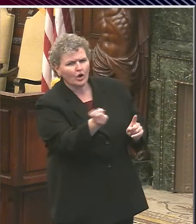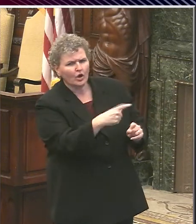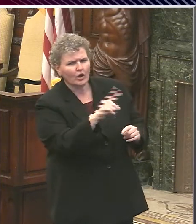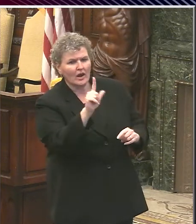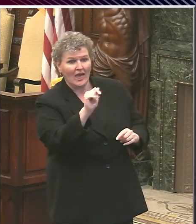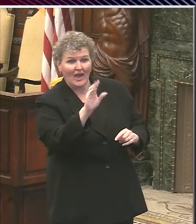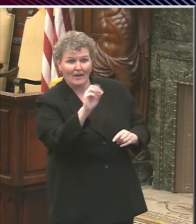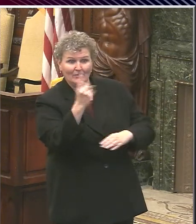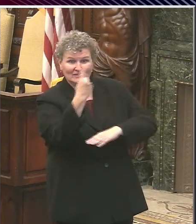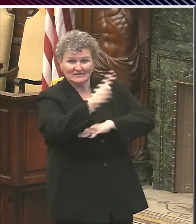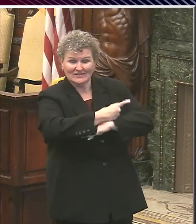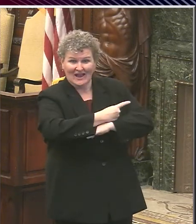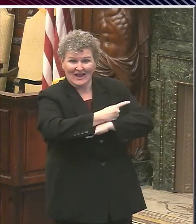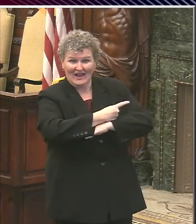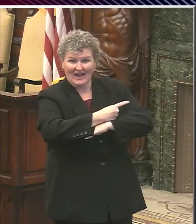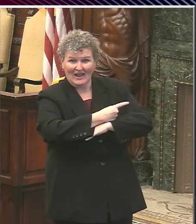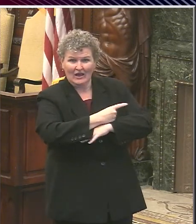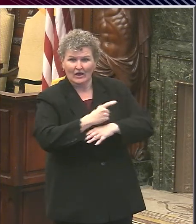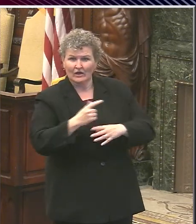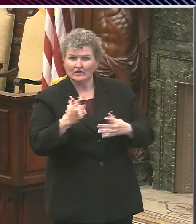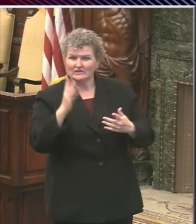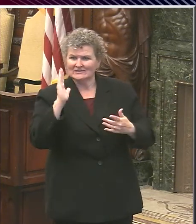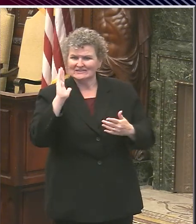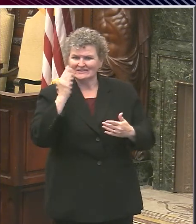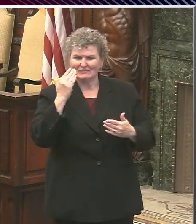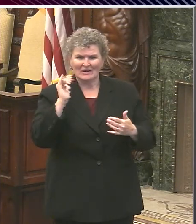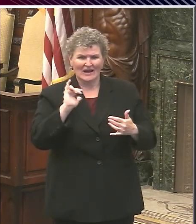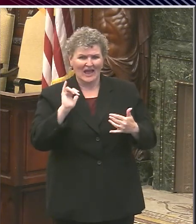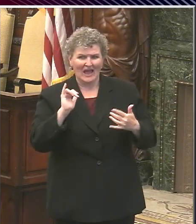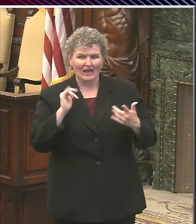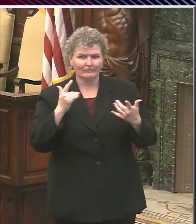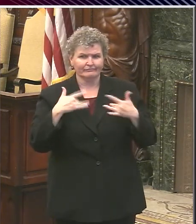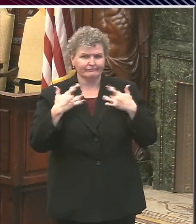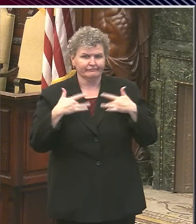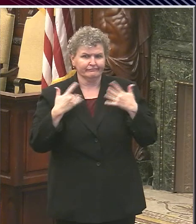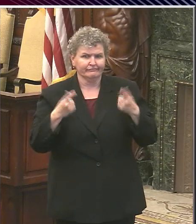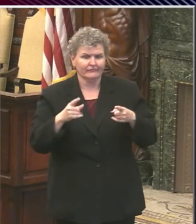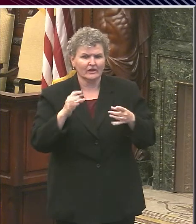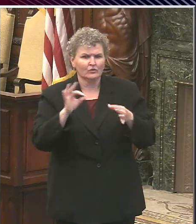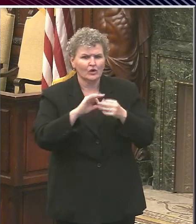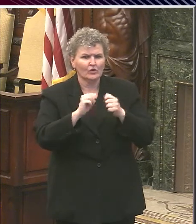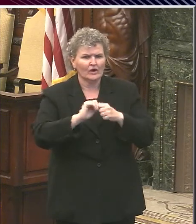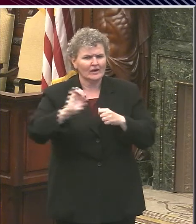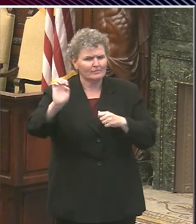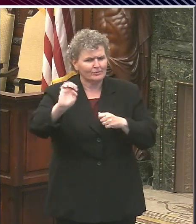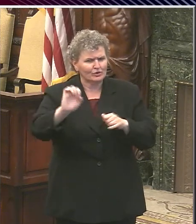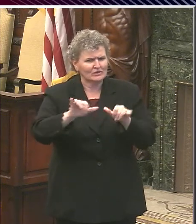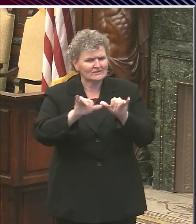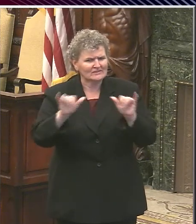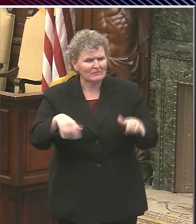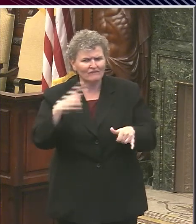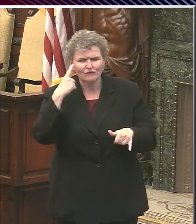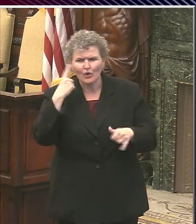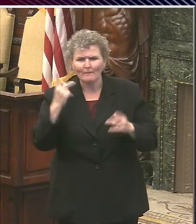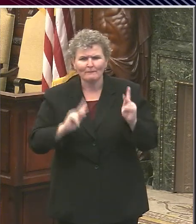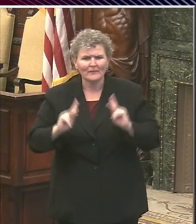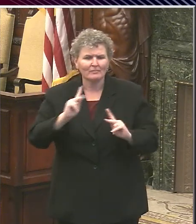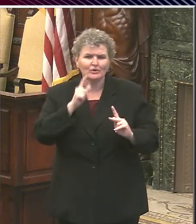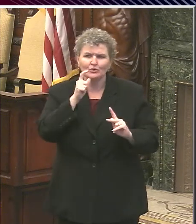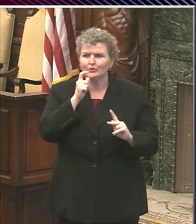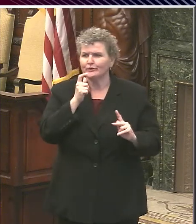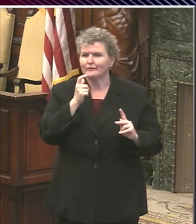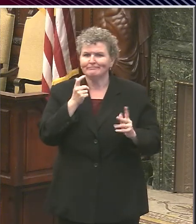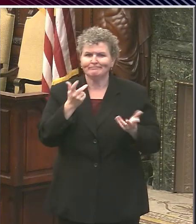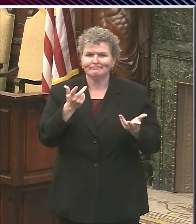actual lockouts could start again. Is there kind of an emergency system for folks who, maybe they have